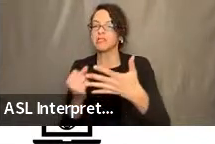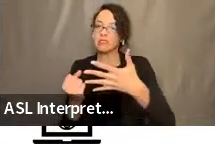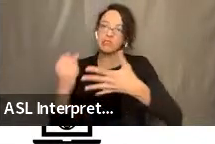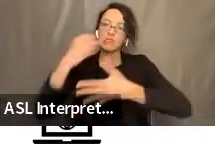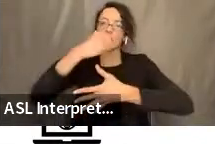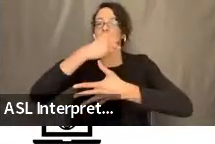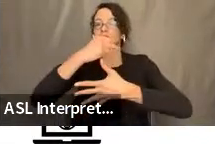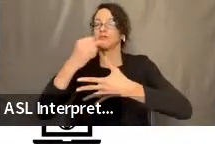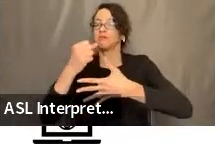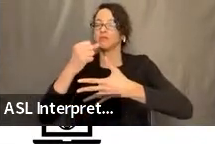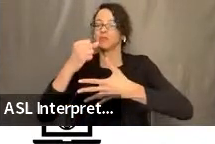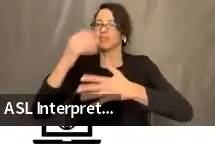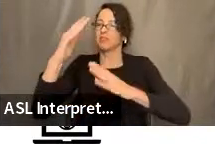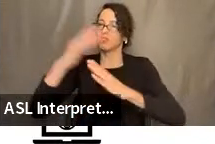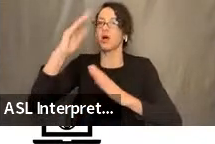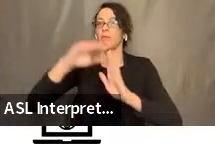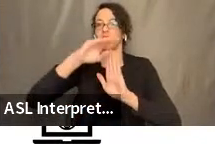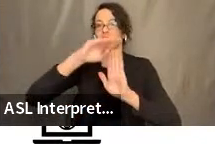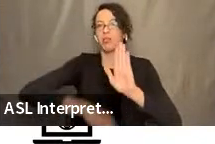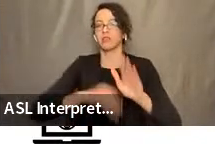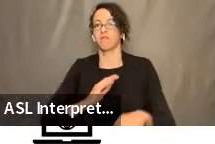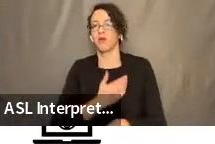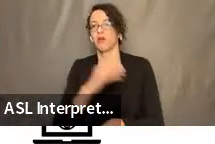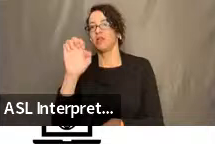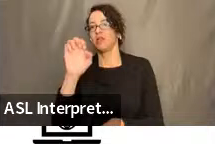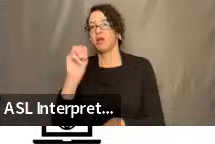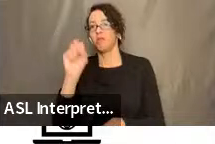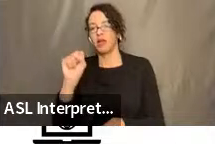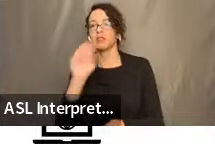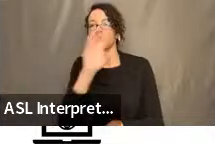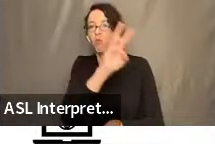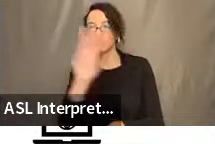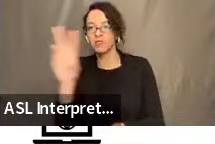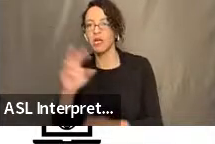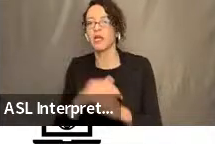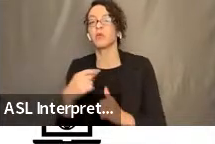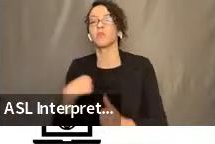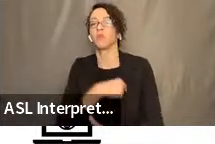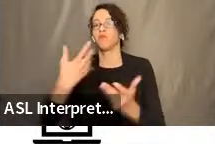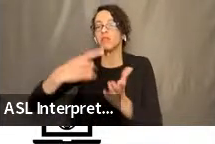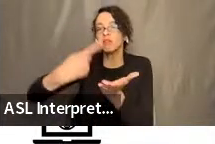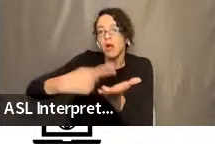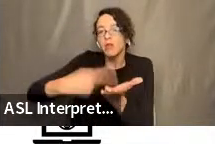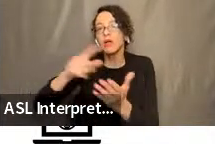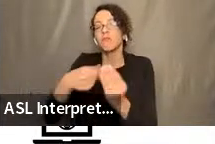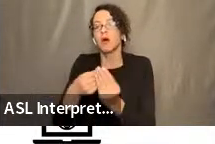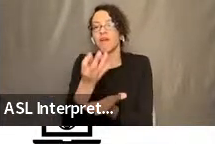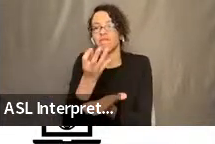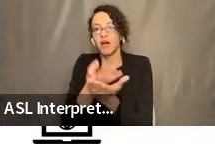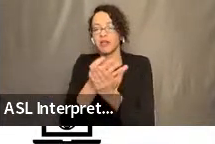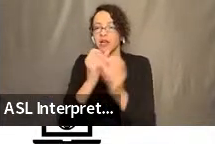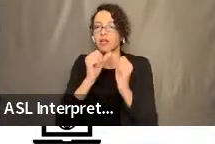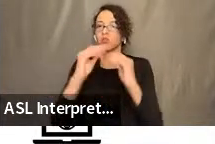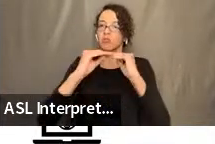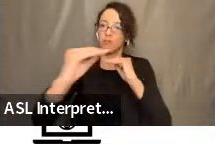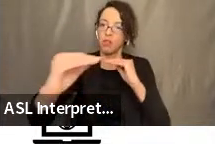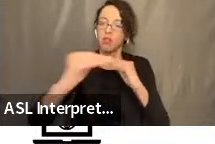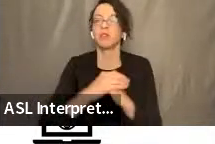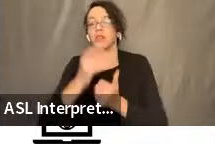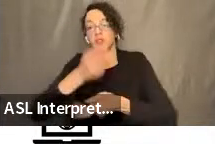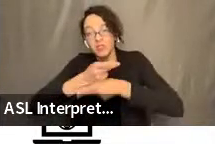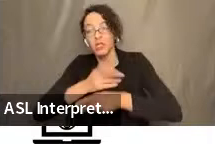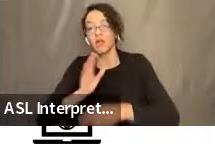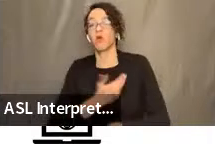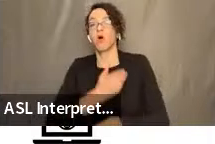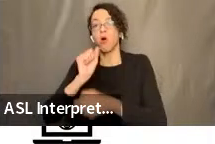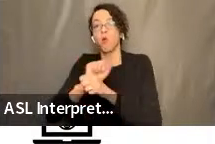be and the slide presentation. But we did talk about financial stability, taking care of our workforce, making sure